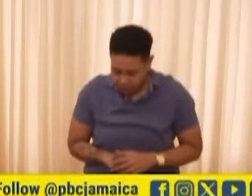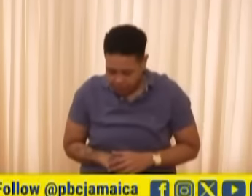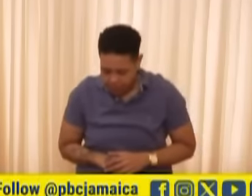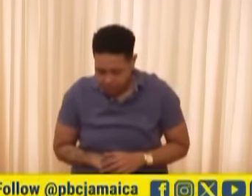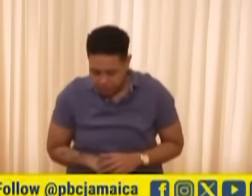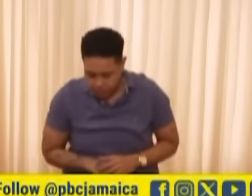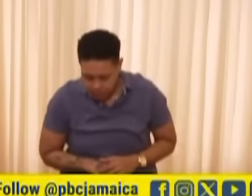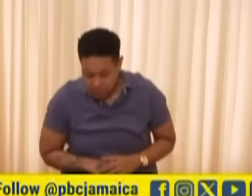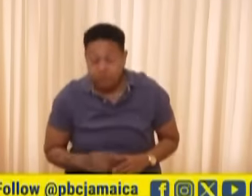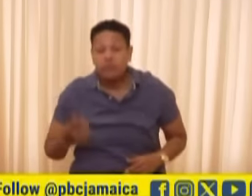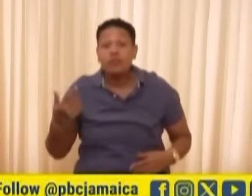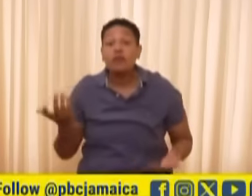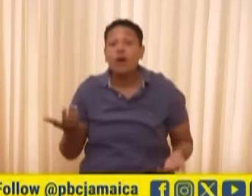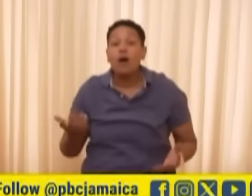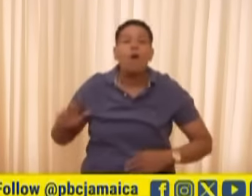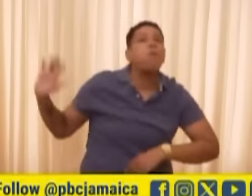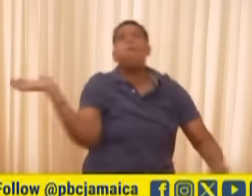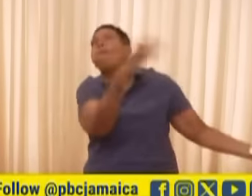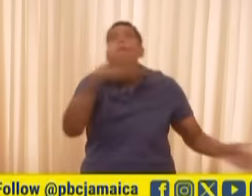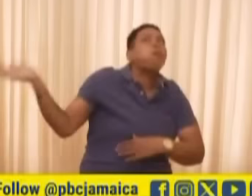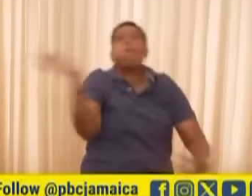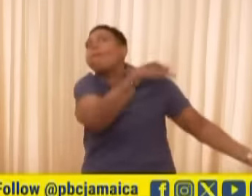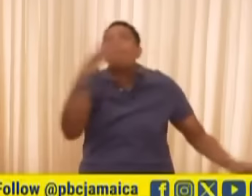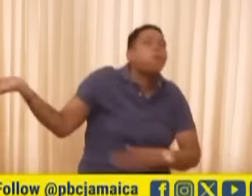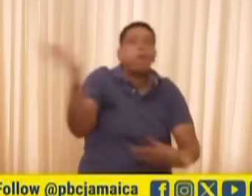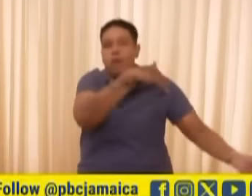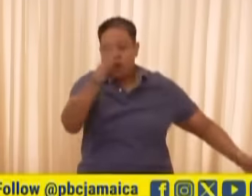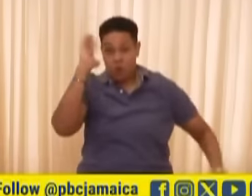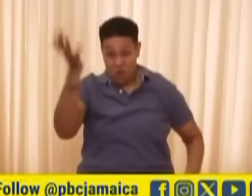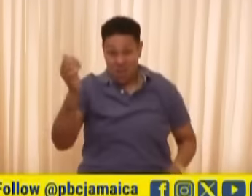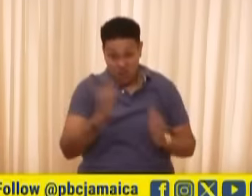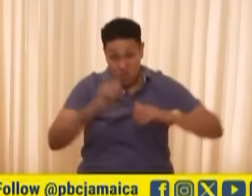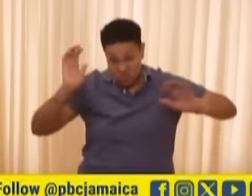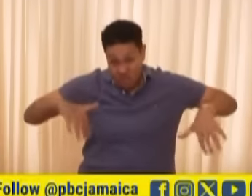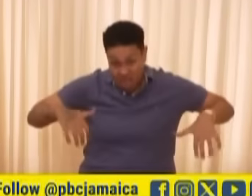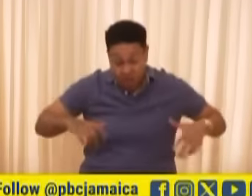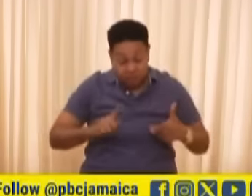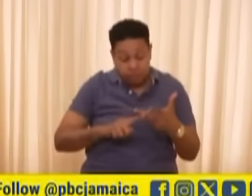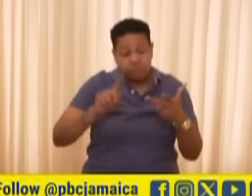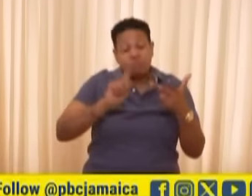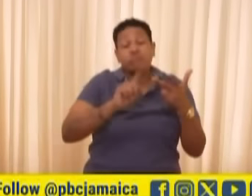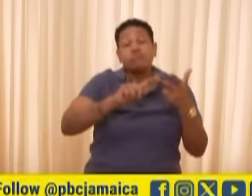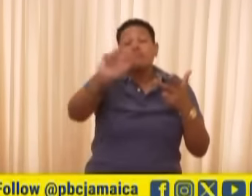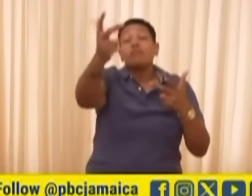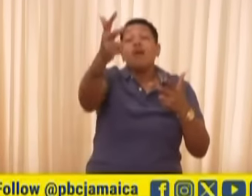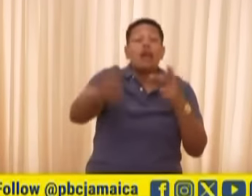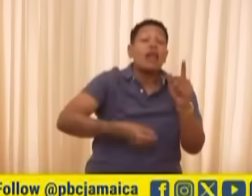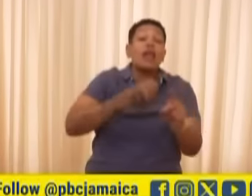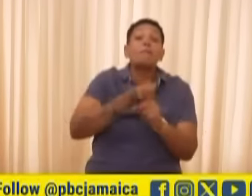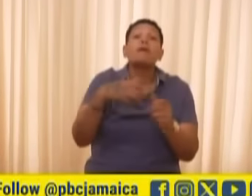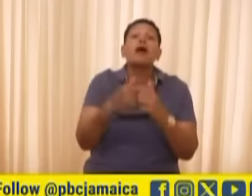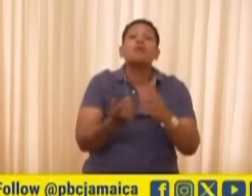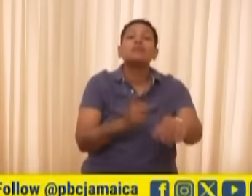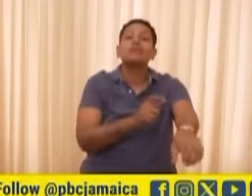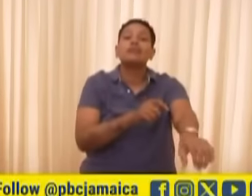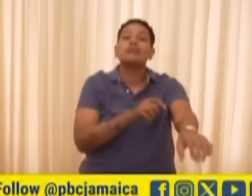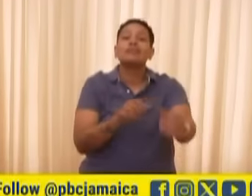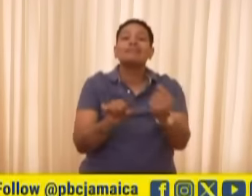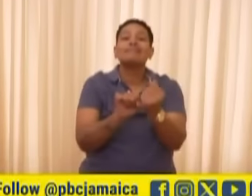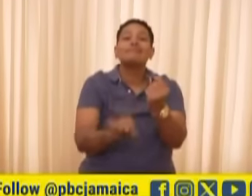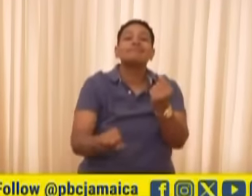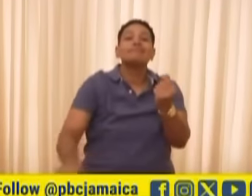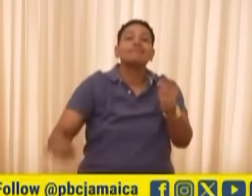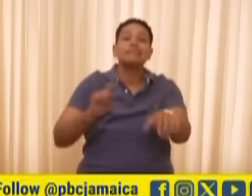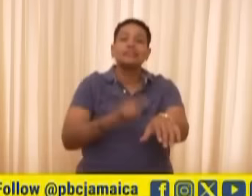will have heavy winds. The third impact will be the length of time that it